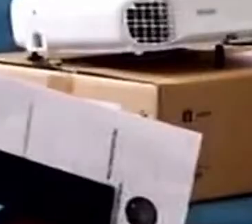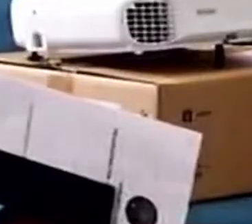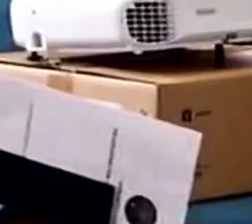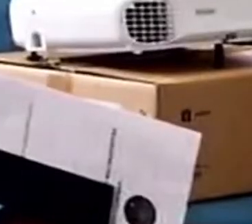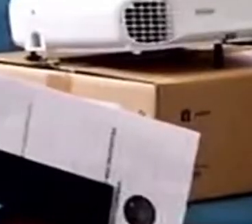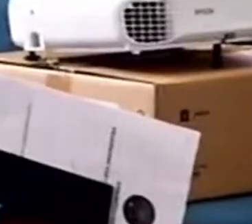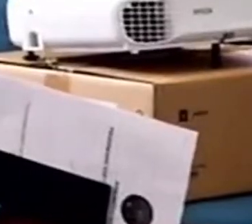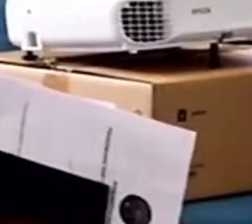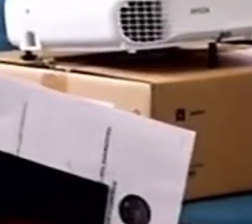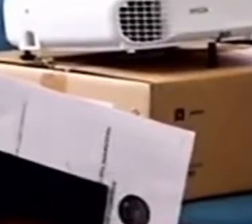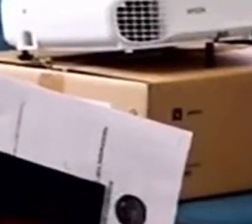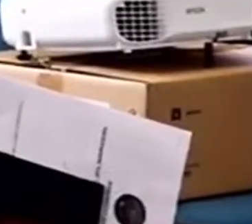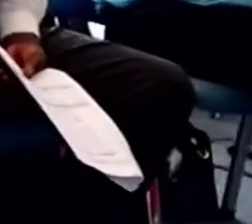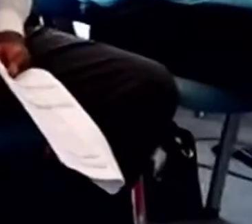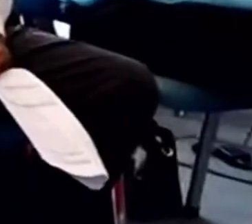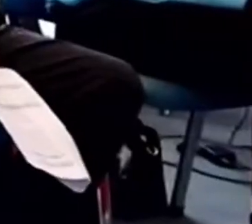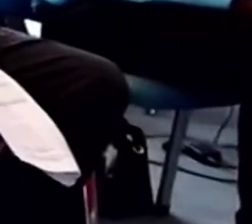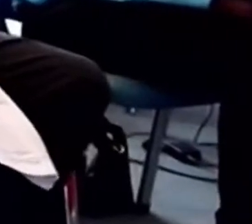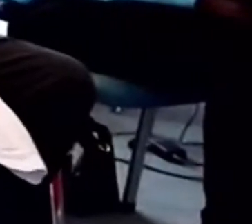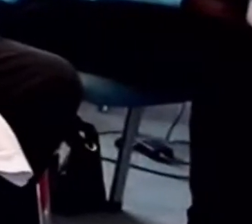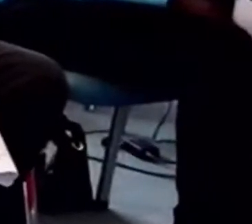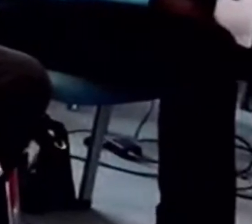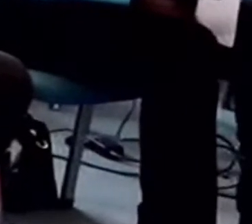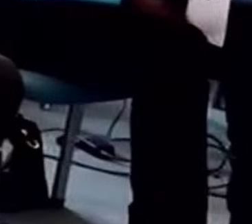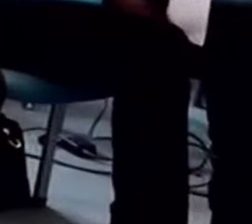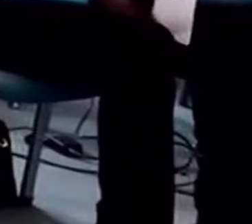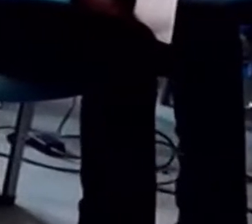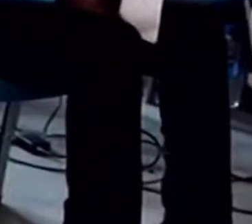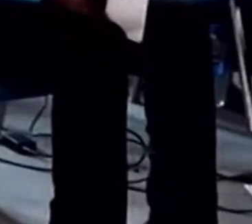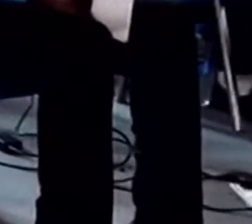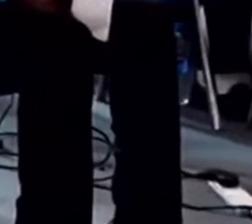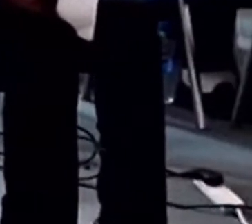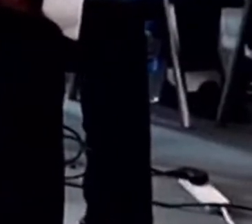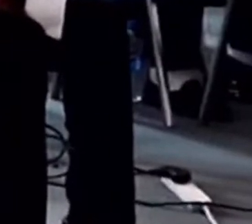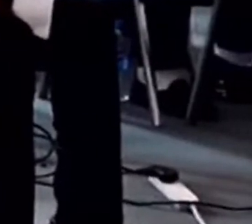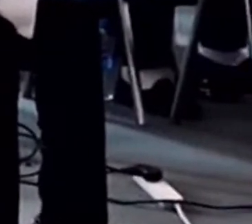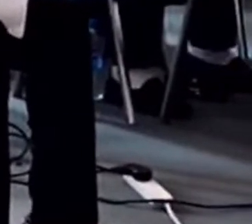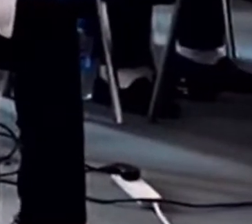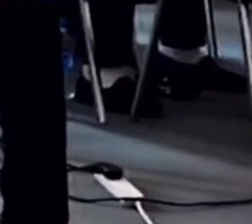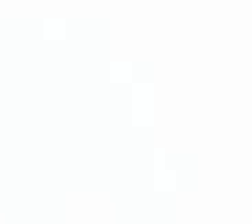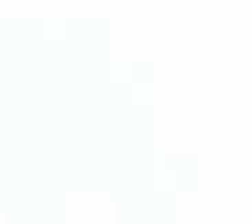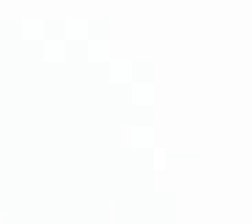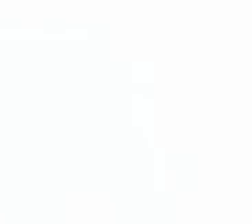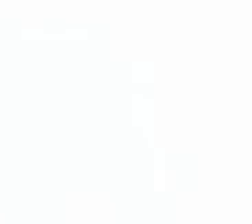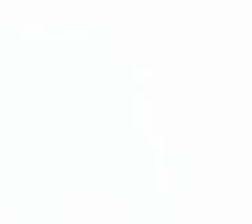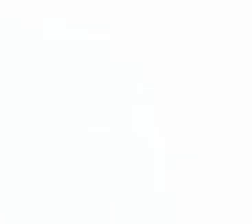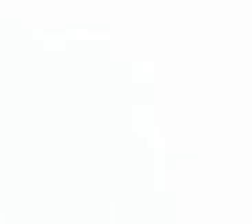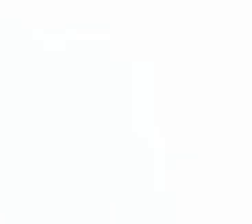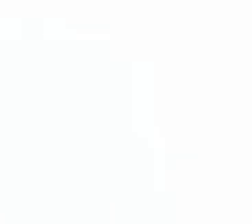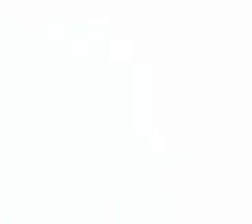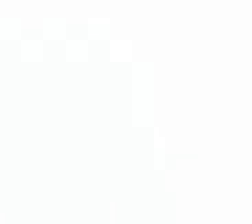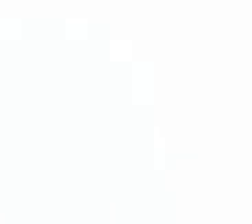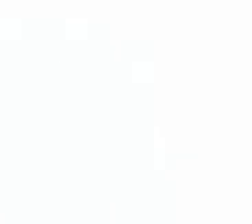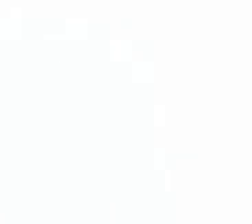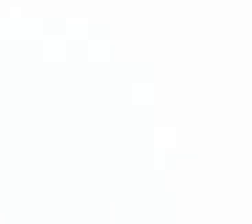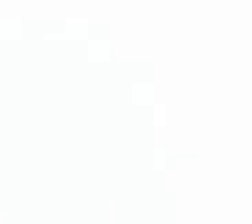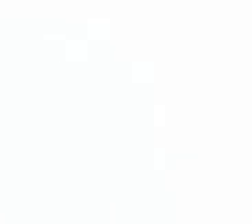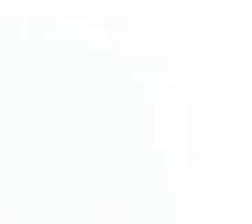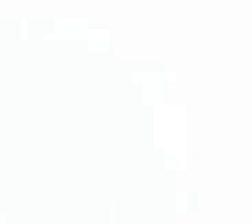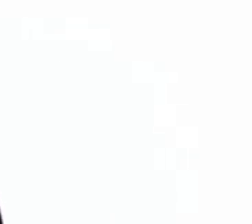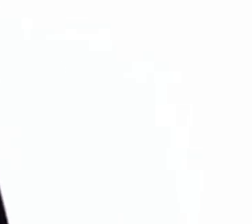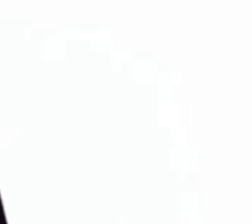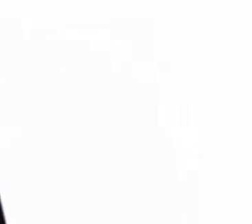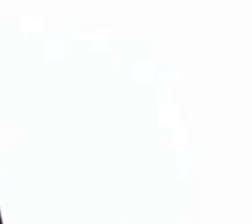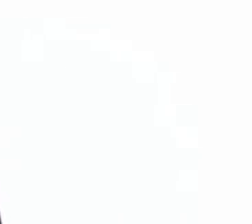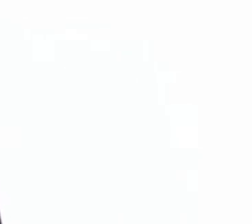our locally based organization, the Civil Society for Poverty Reduction, CSPR, for making this masterclass